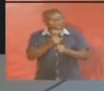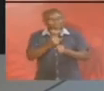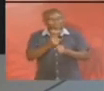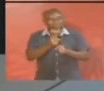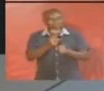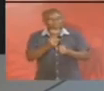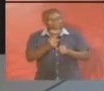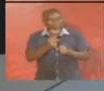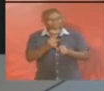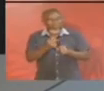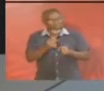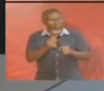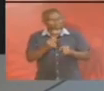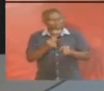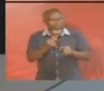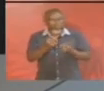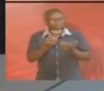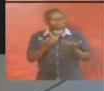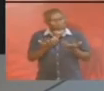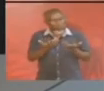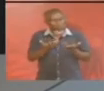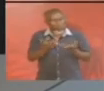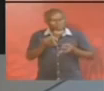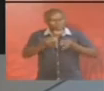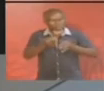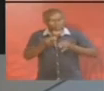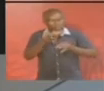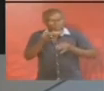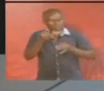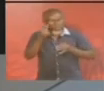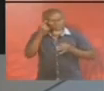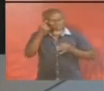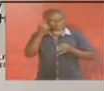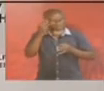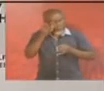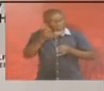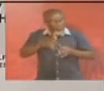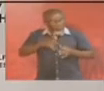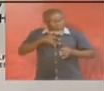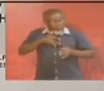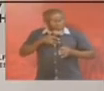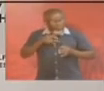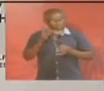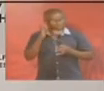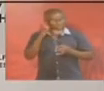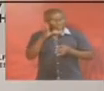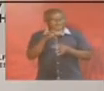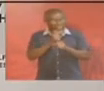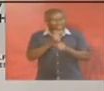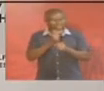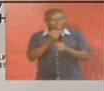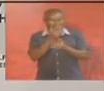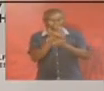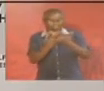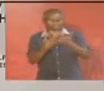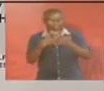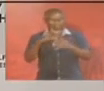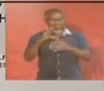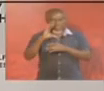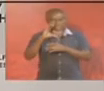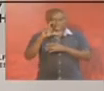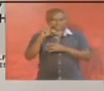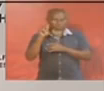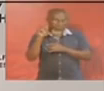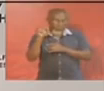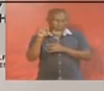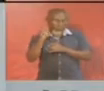might be experiencing this clotting event? Thank you for your questions. CMO, could you address them?